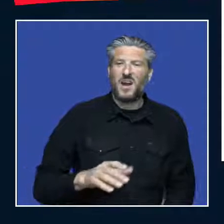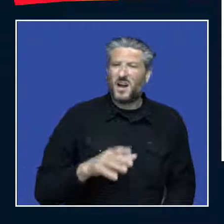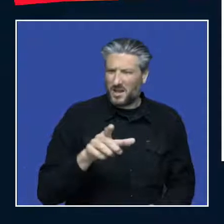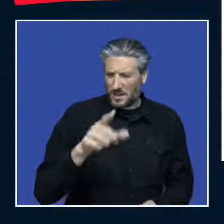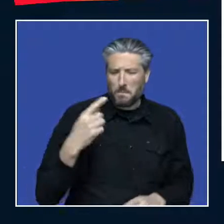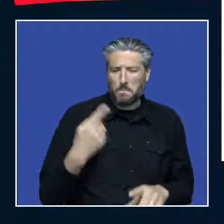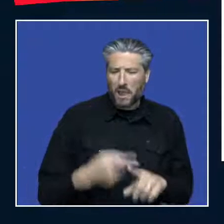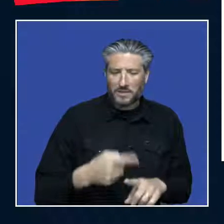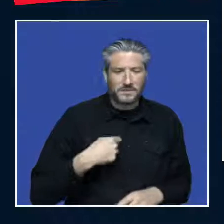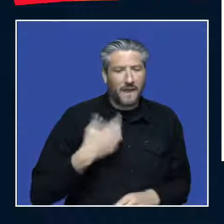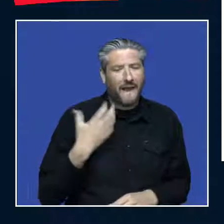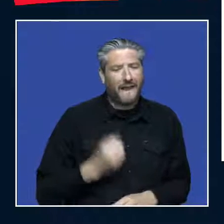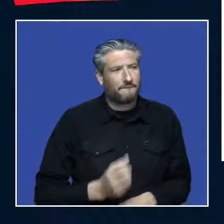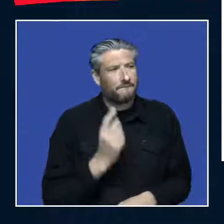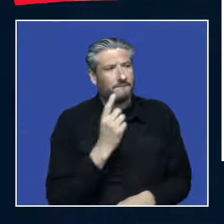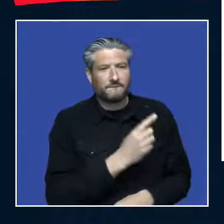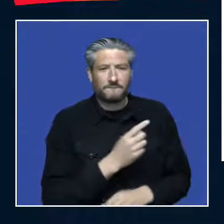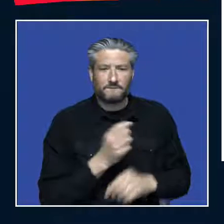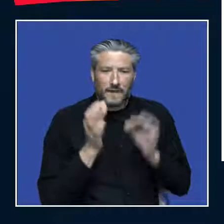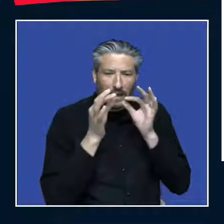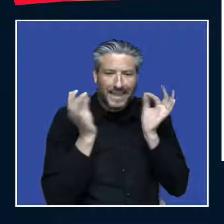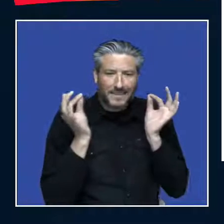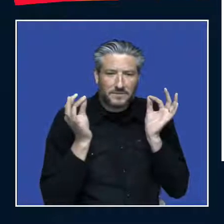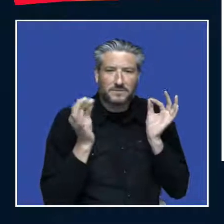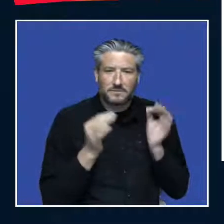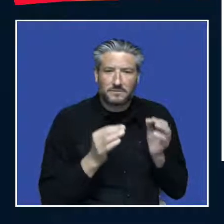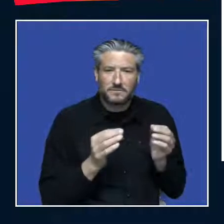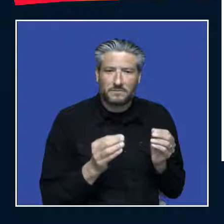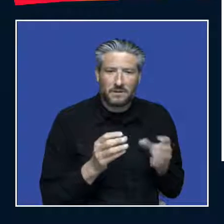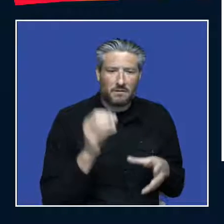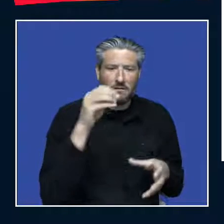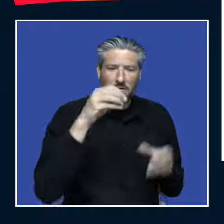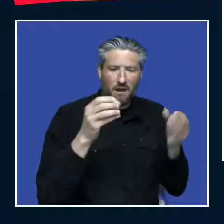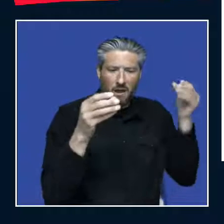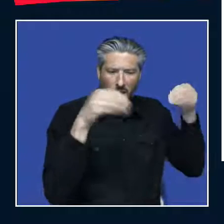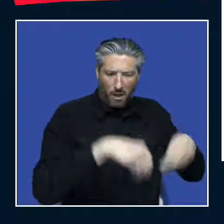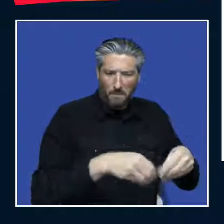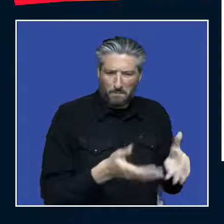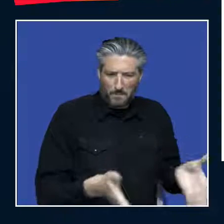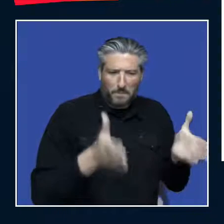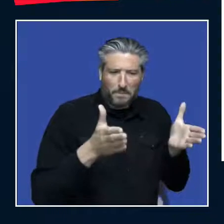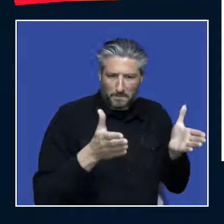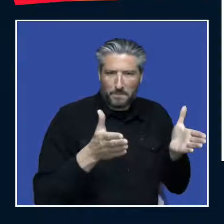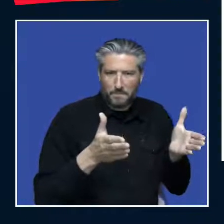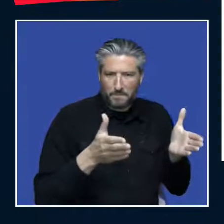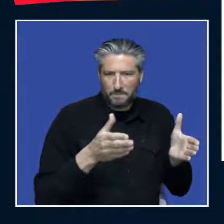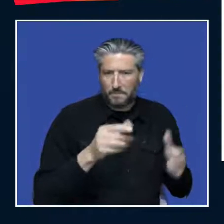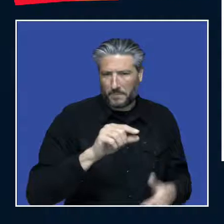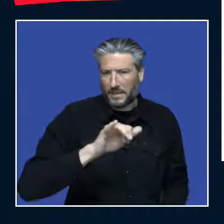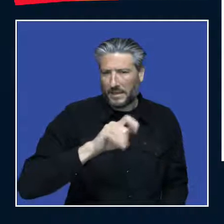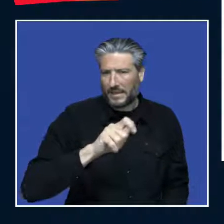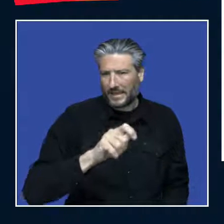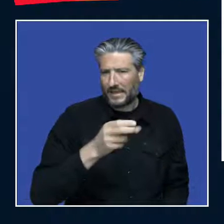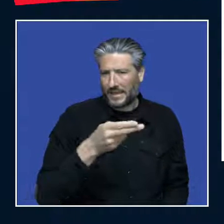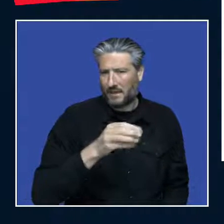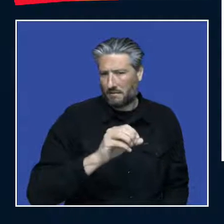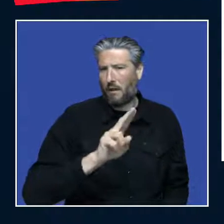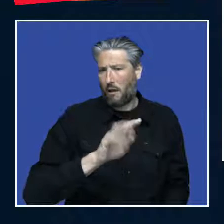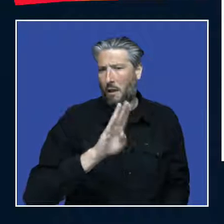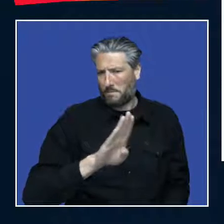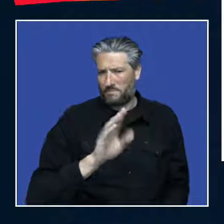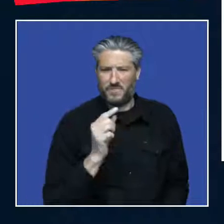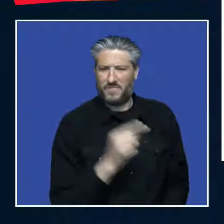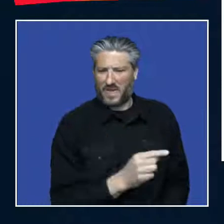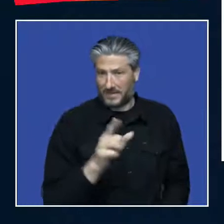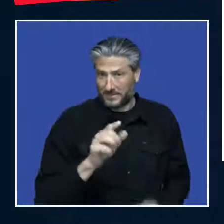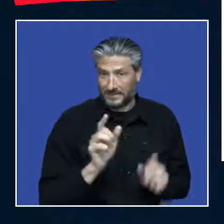Sandra Ahlgrimm. And here is my Dockerfile right away. So I can just build it again. The Docker build and then a